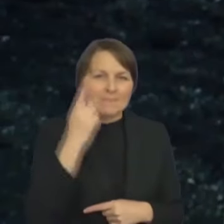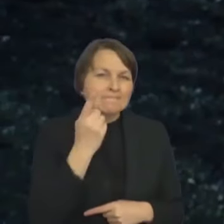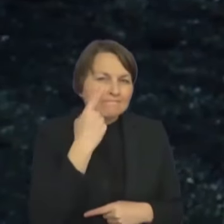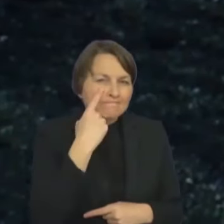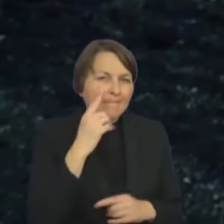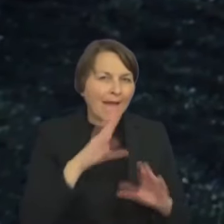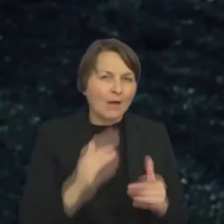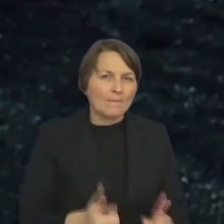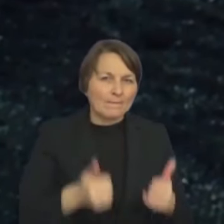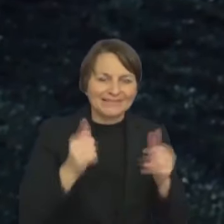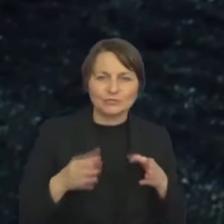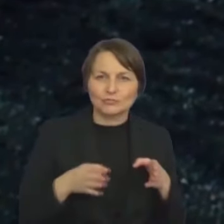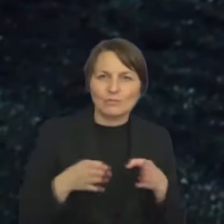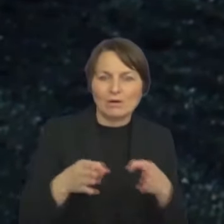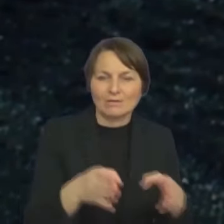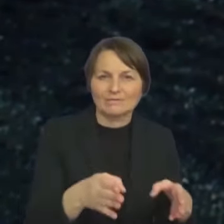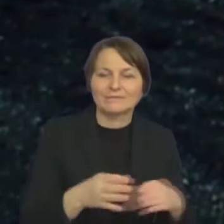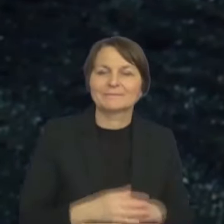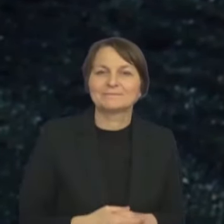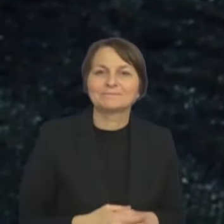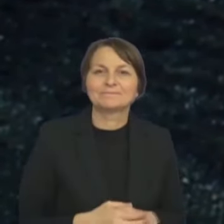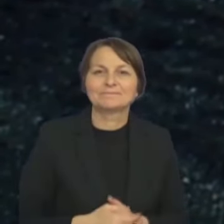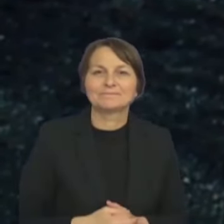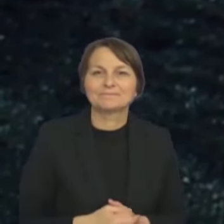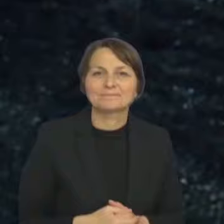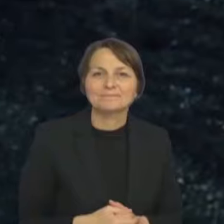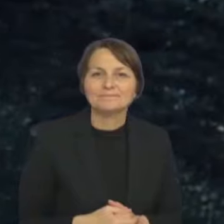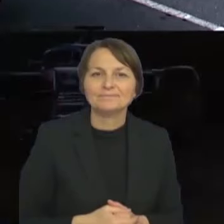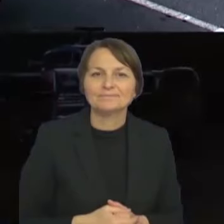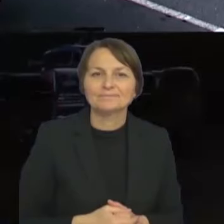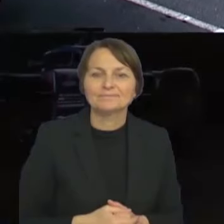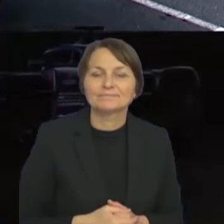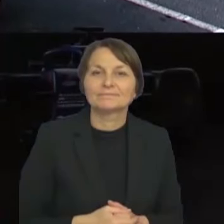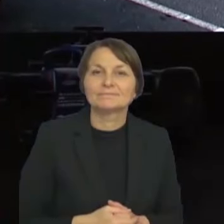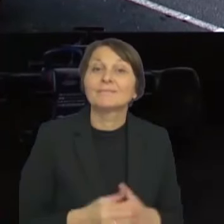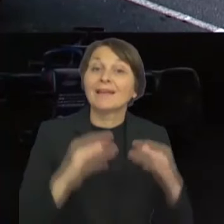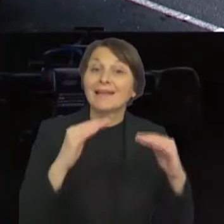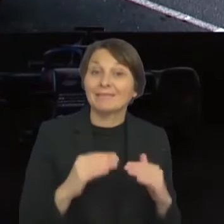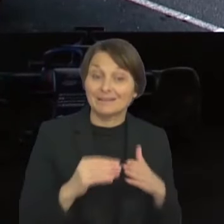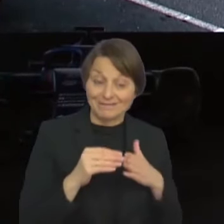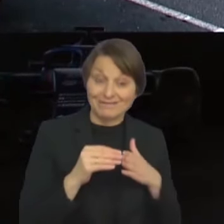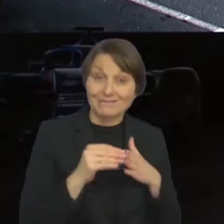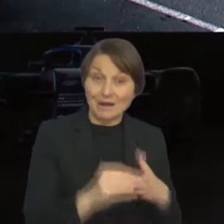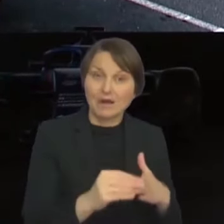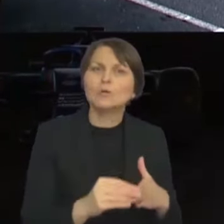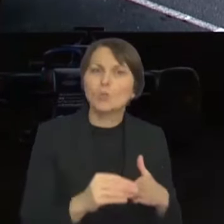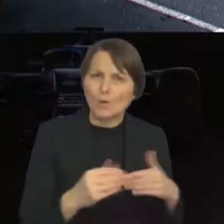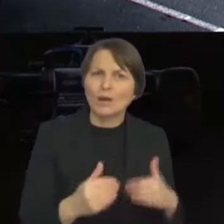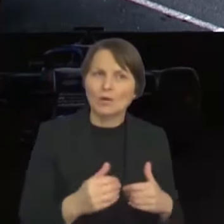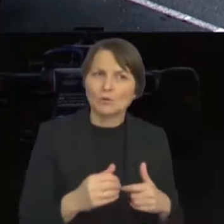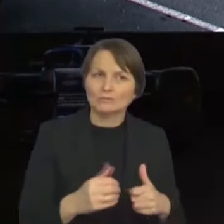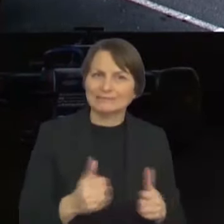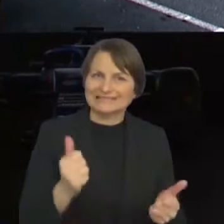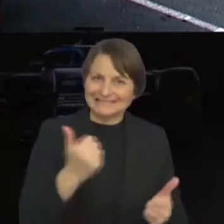that have a tendency to generate more accidents. And also, the guide is going to act. So in real time, once again,